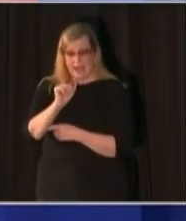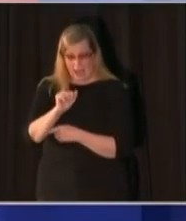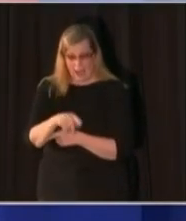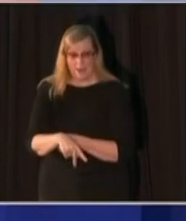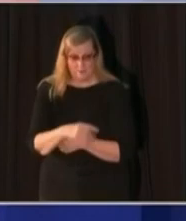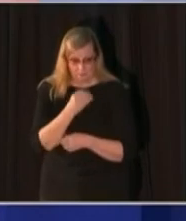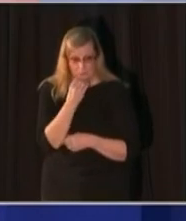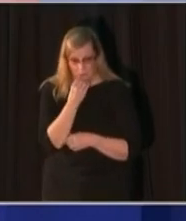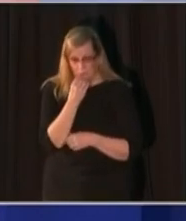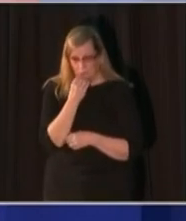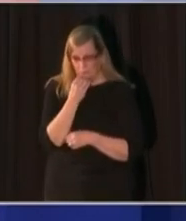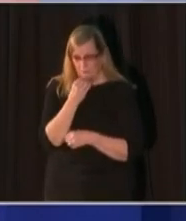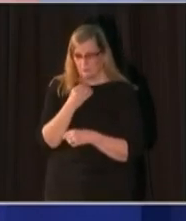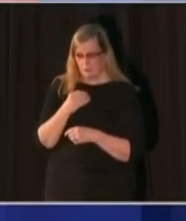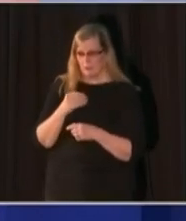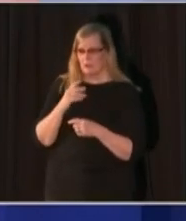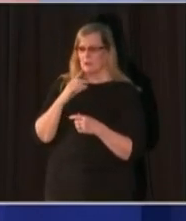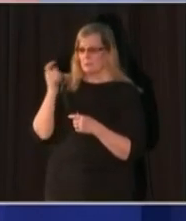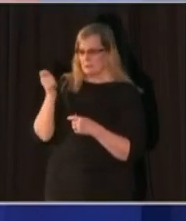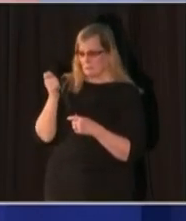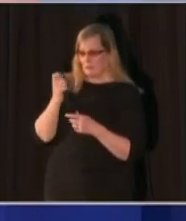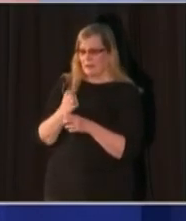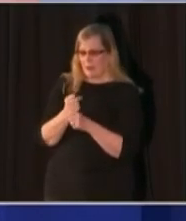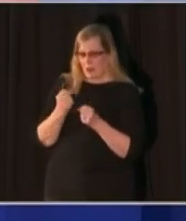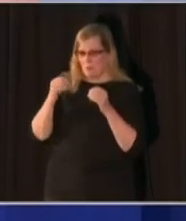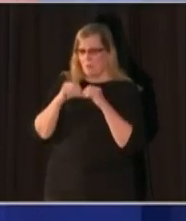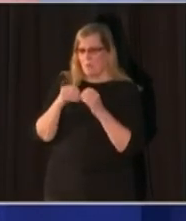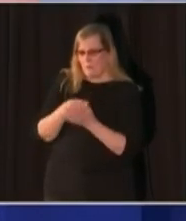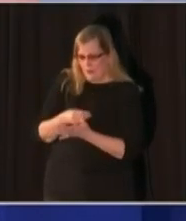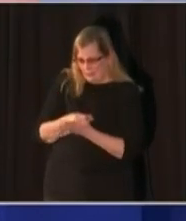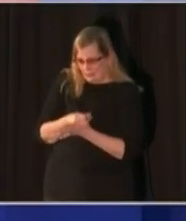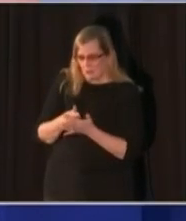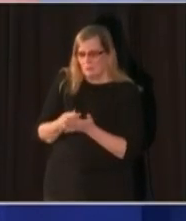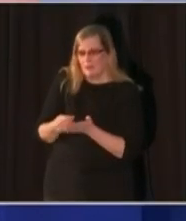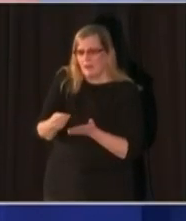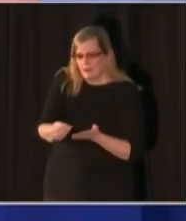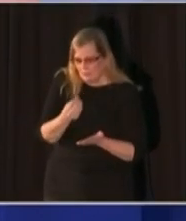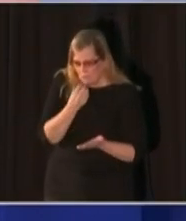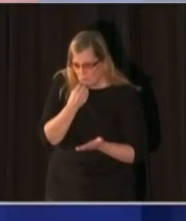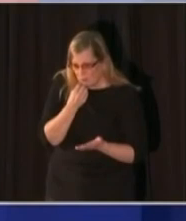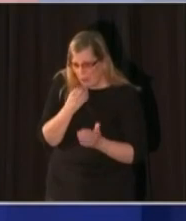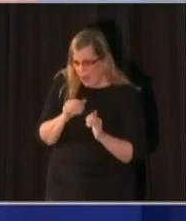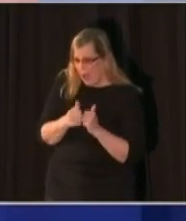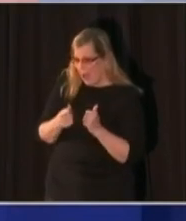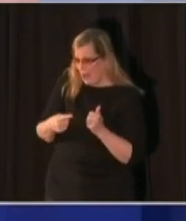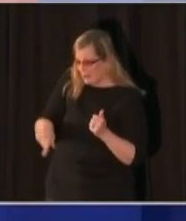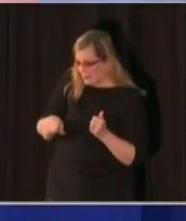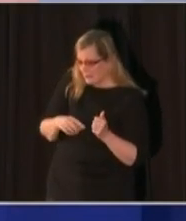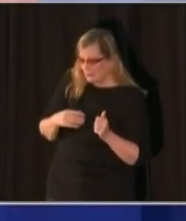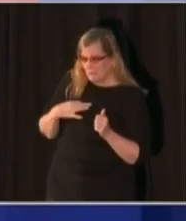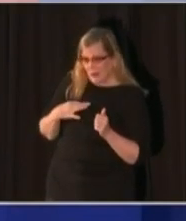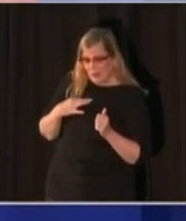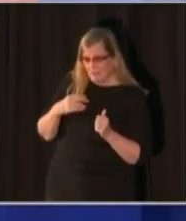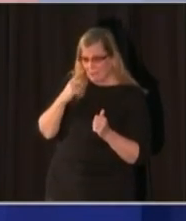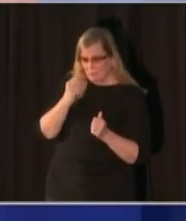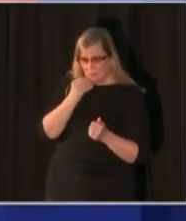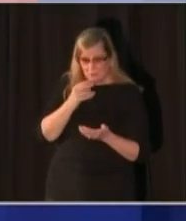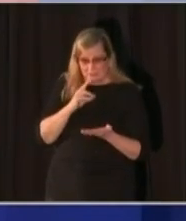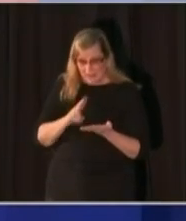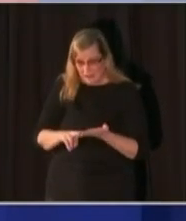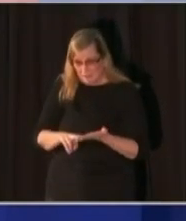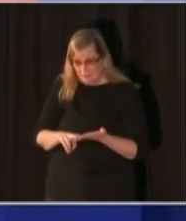also shared how residents can apply for SNAP. That's our food stamp program and other benefits